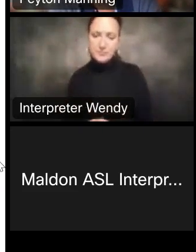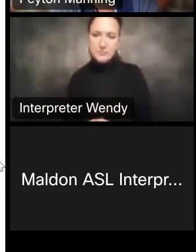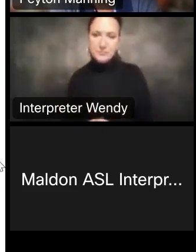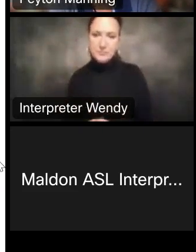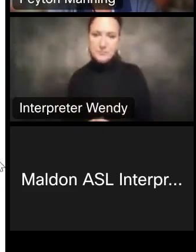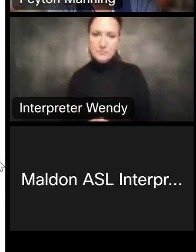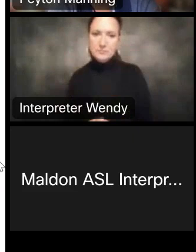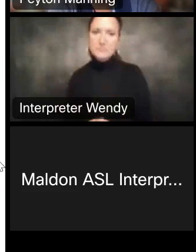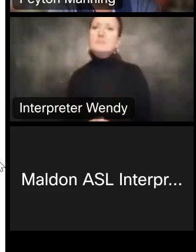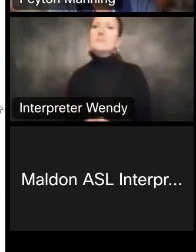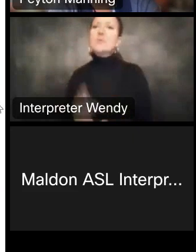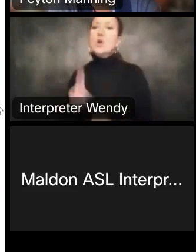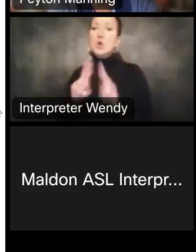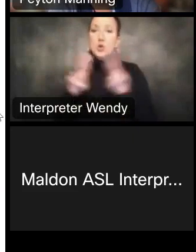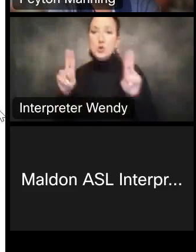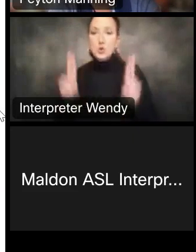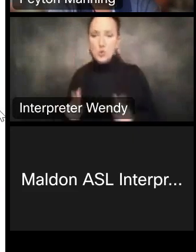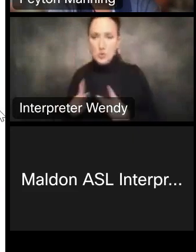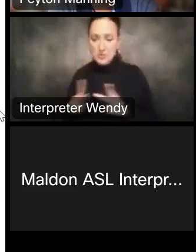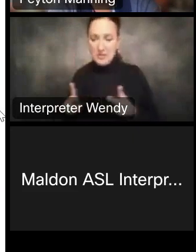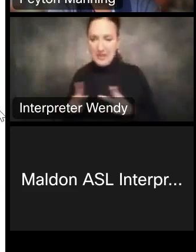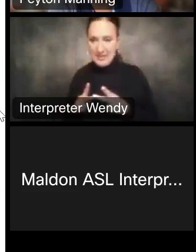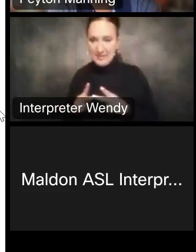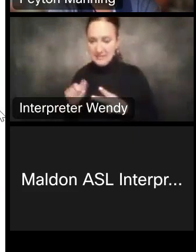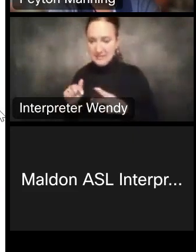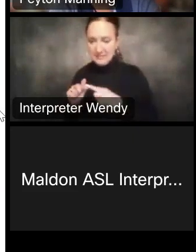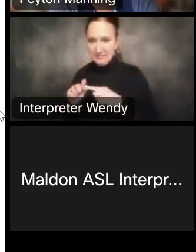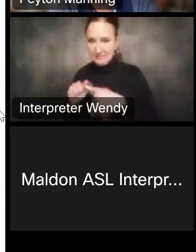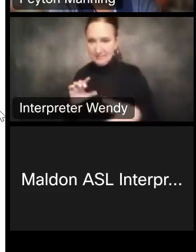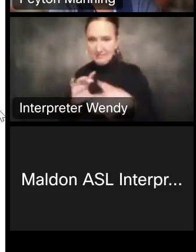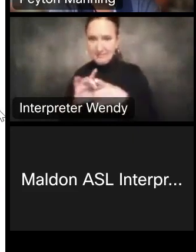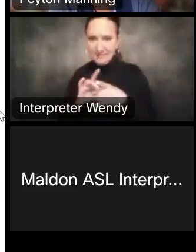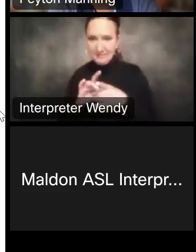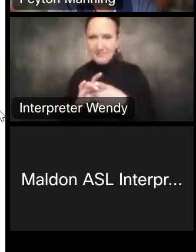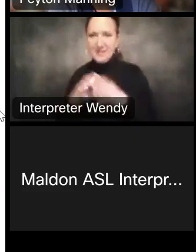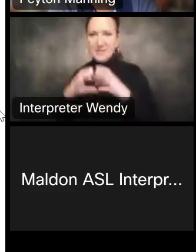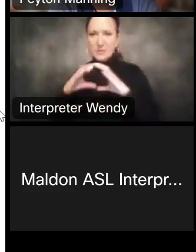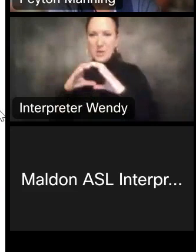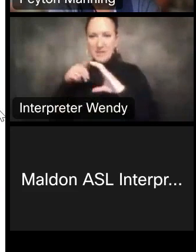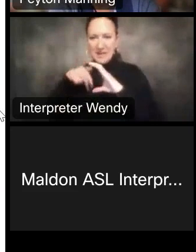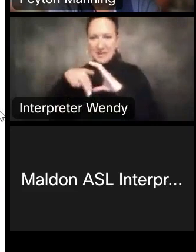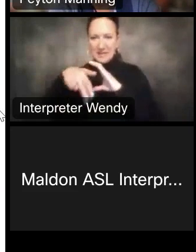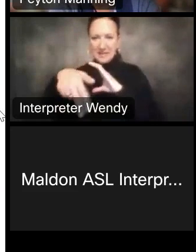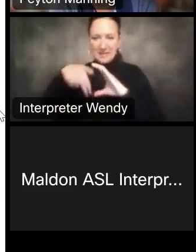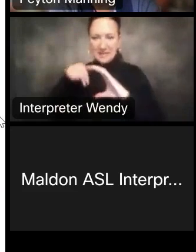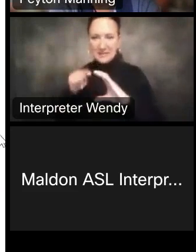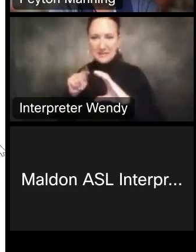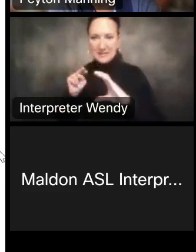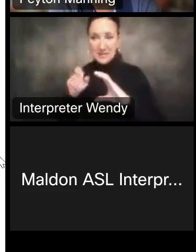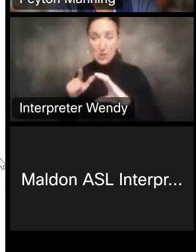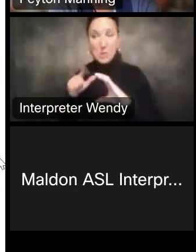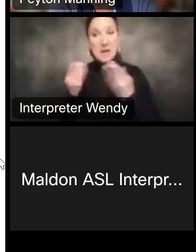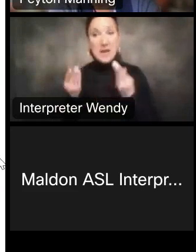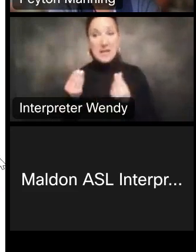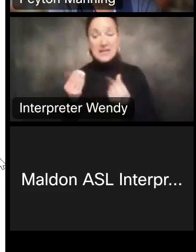For the connection from Union Place, it's disappointing though understandable that the tunnel is off the table. However, there's a lot of land for a ramp up if it